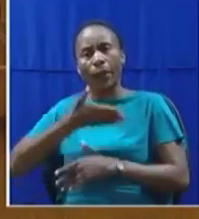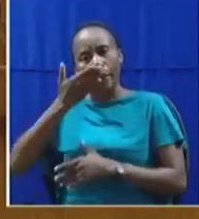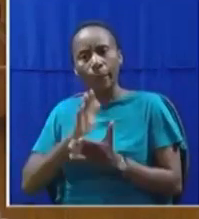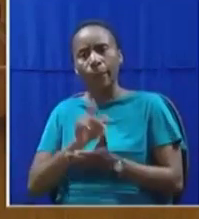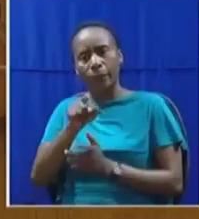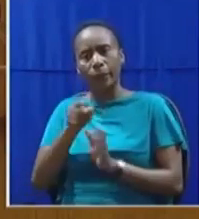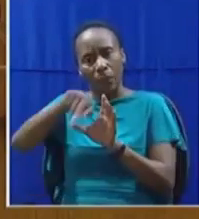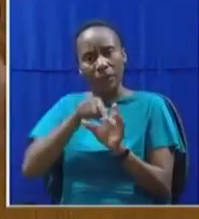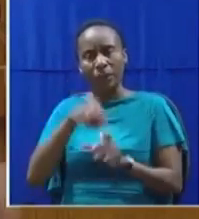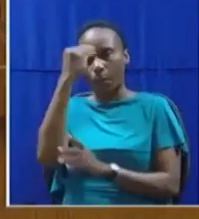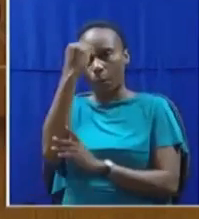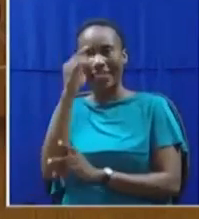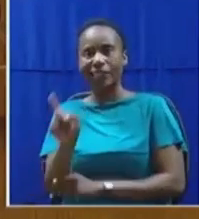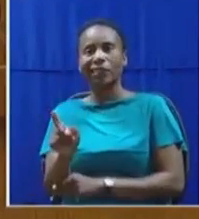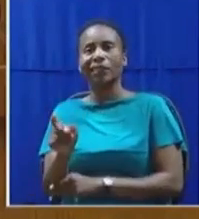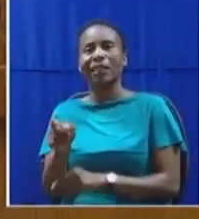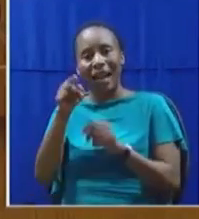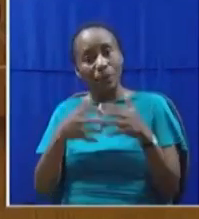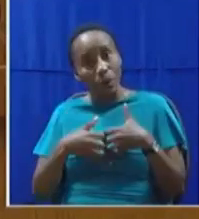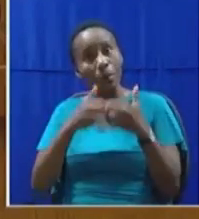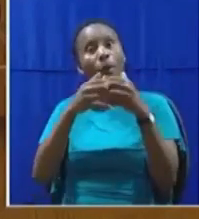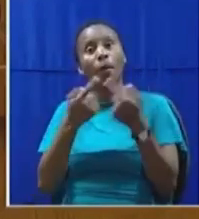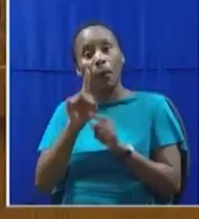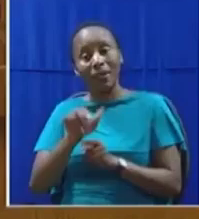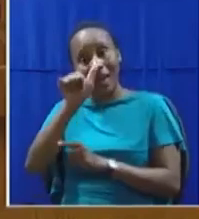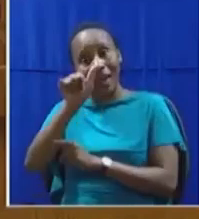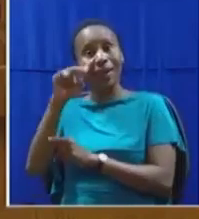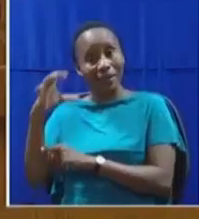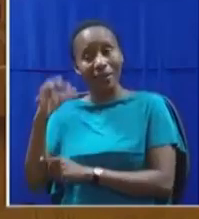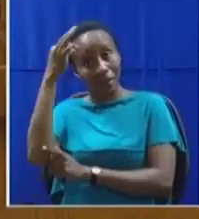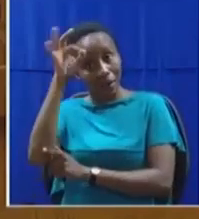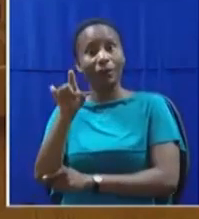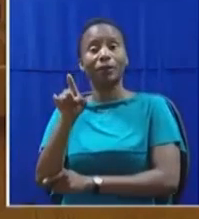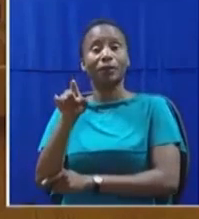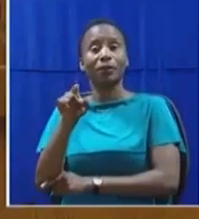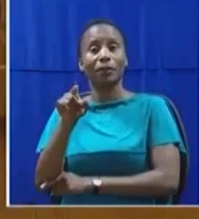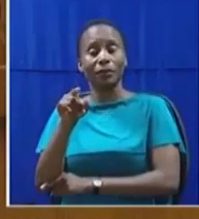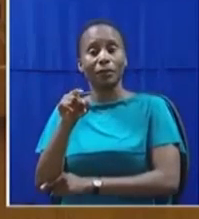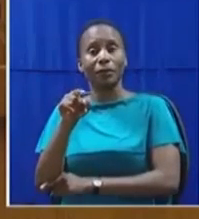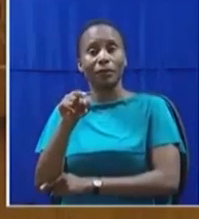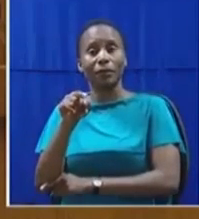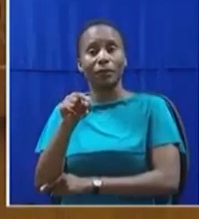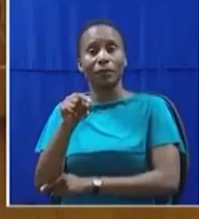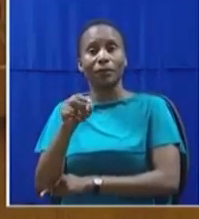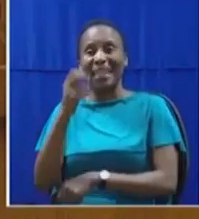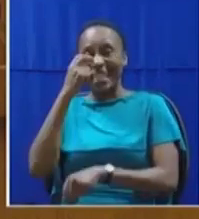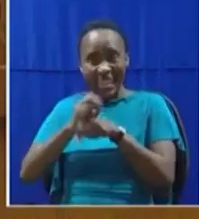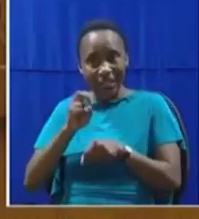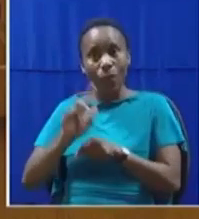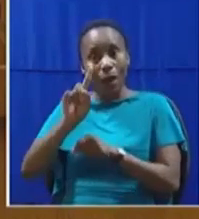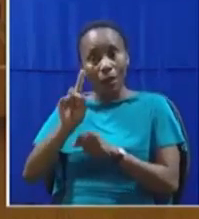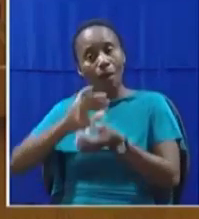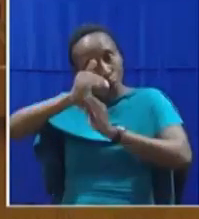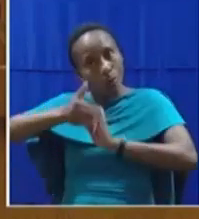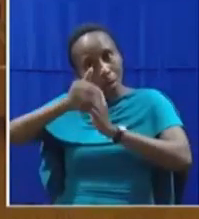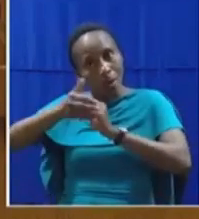And by the way, it was established by the ANC government. It needs to be protected. It